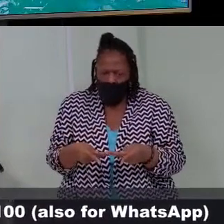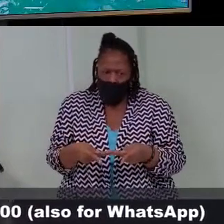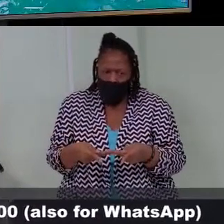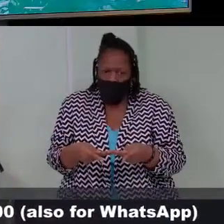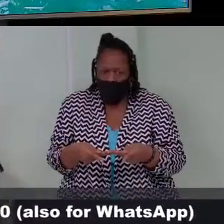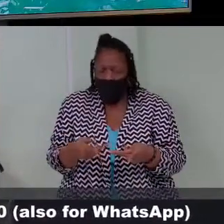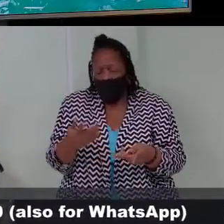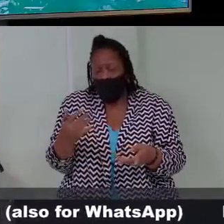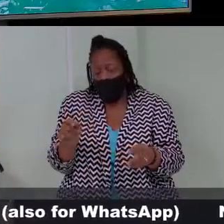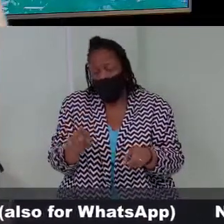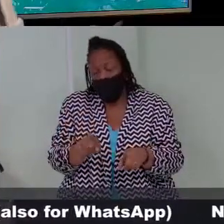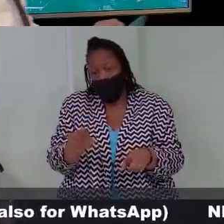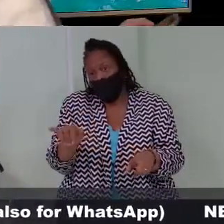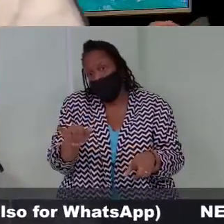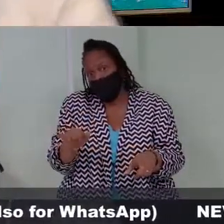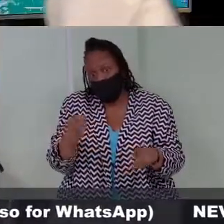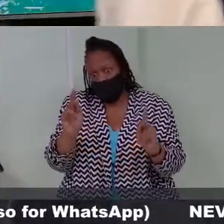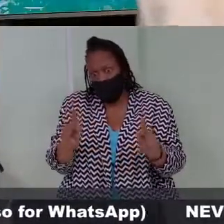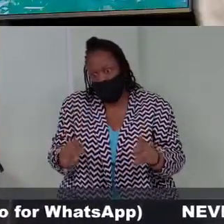Superintendent.